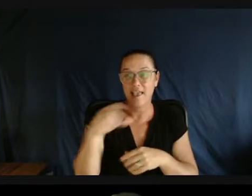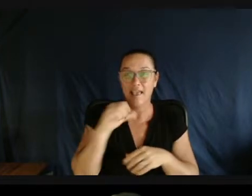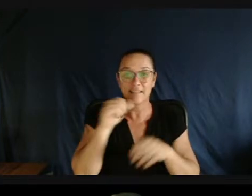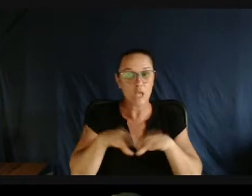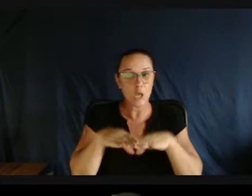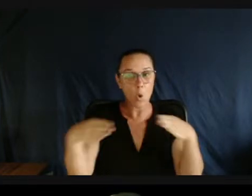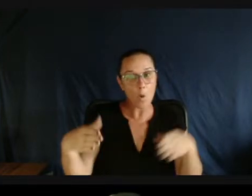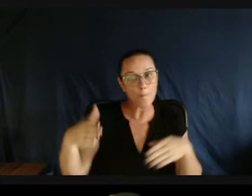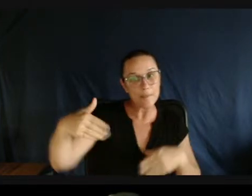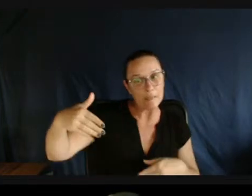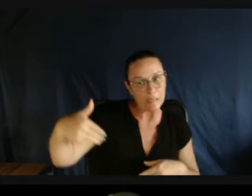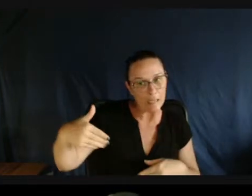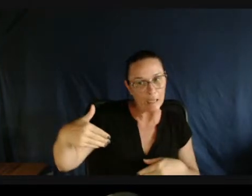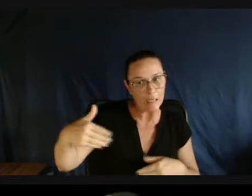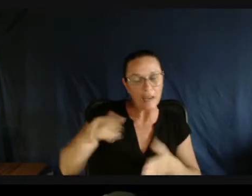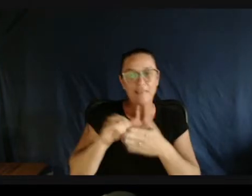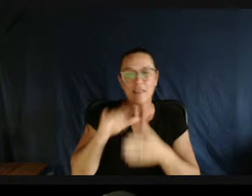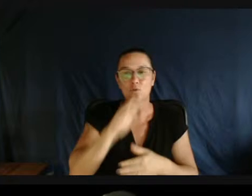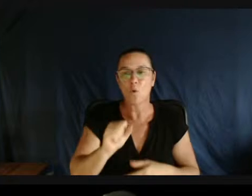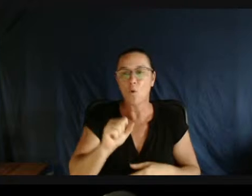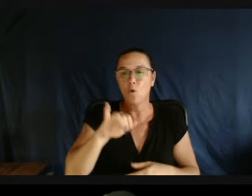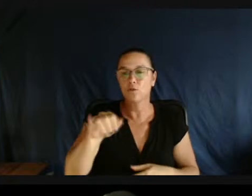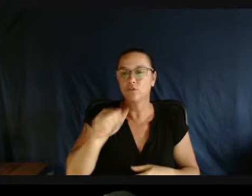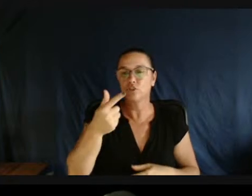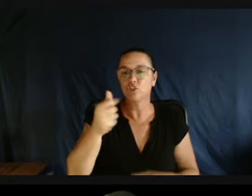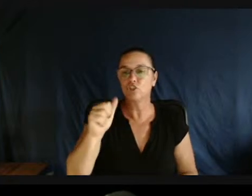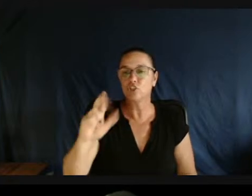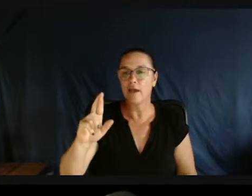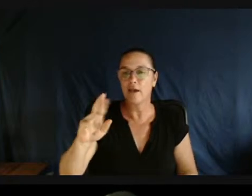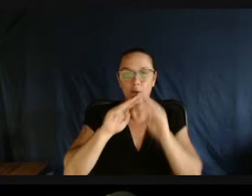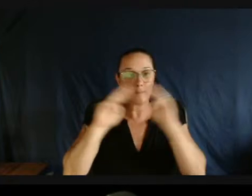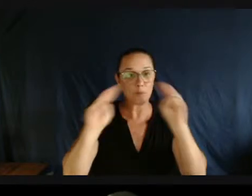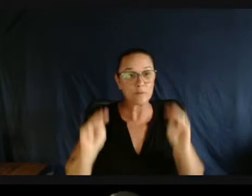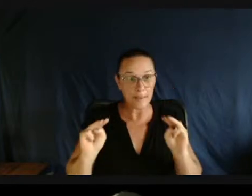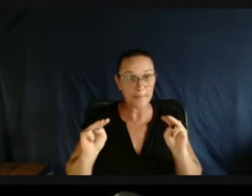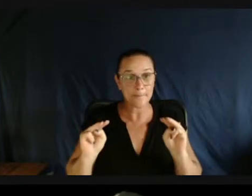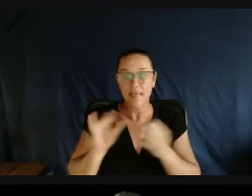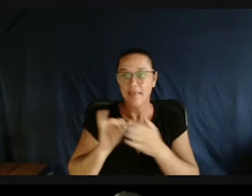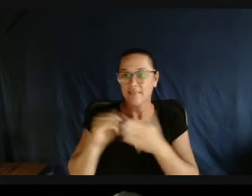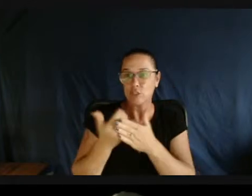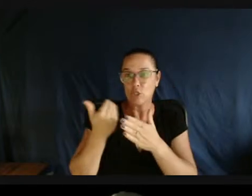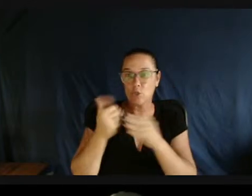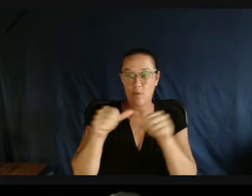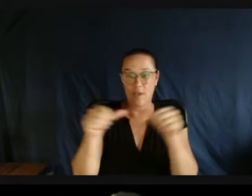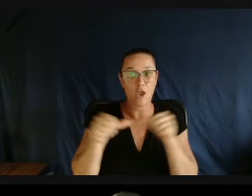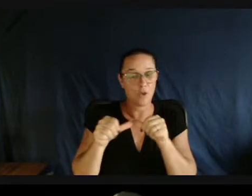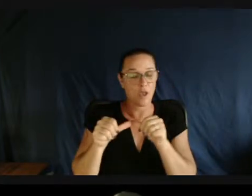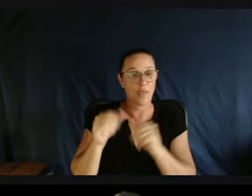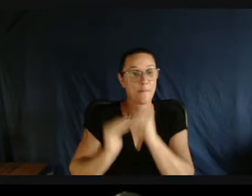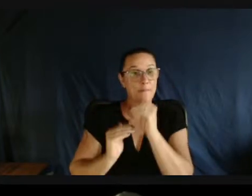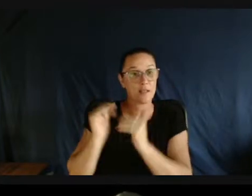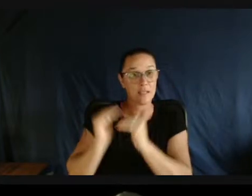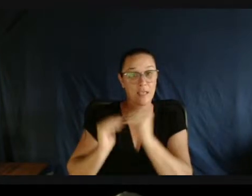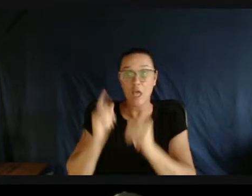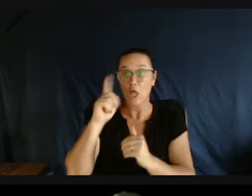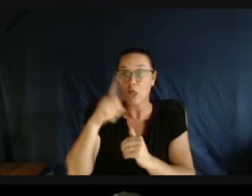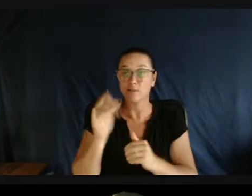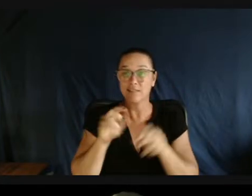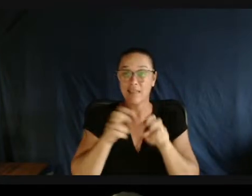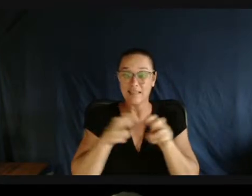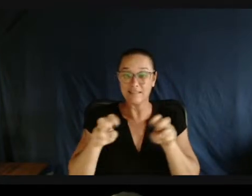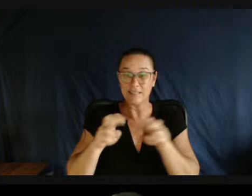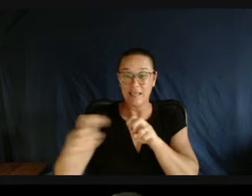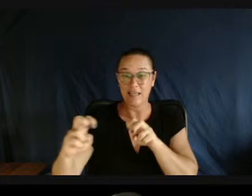yet. That is the old Jagger Museum, and those are the new area that they're building. So it looks like some seating area out there that's